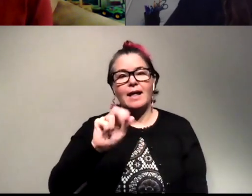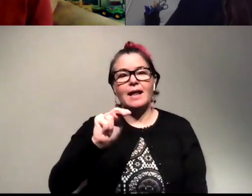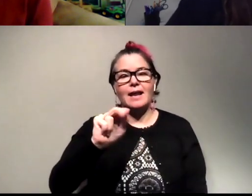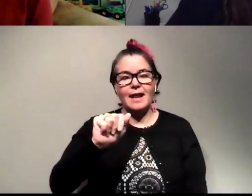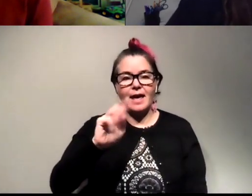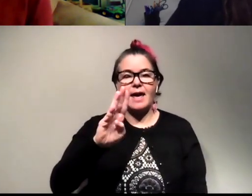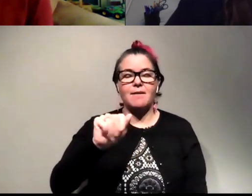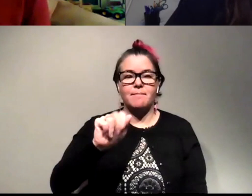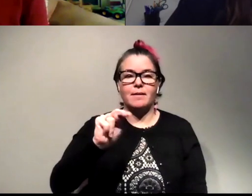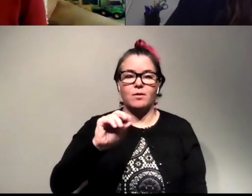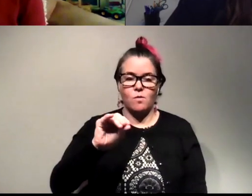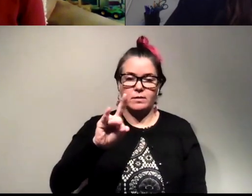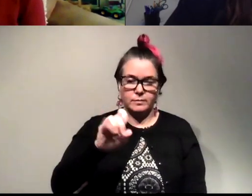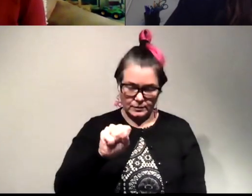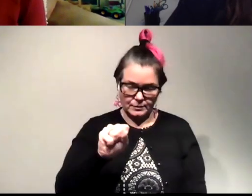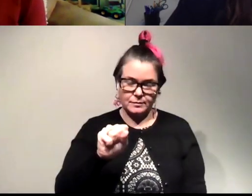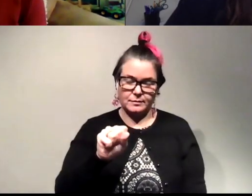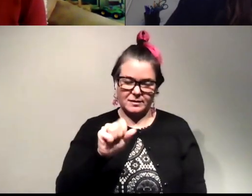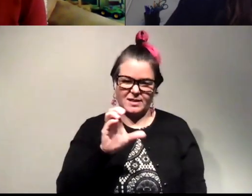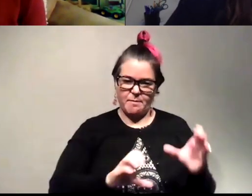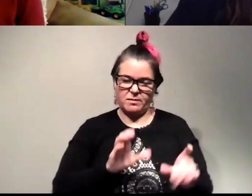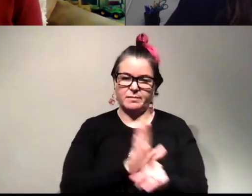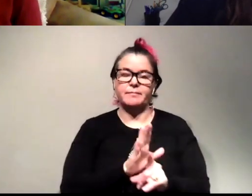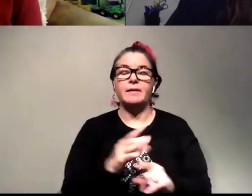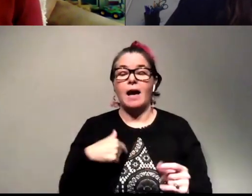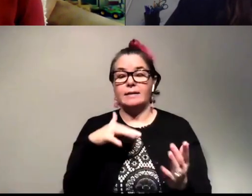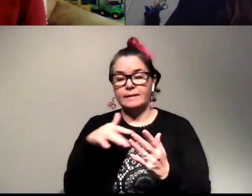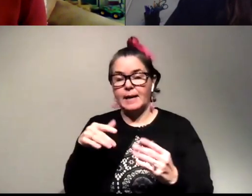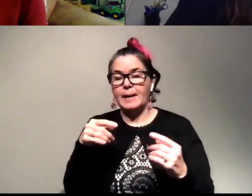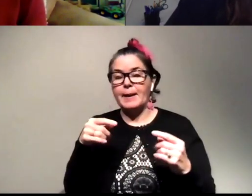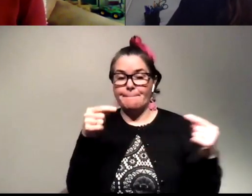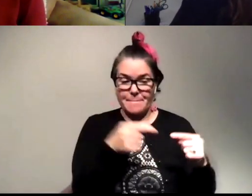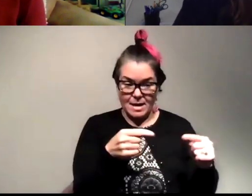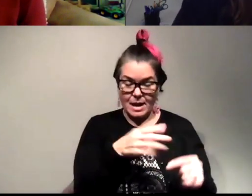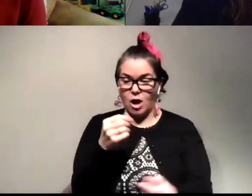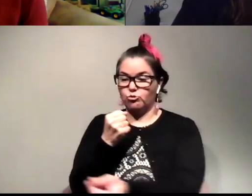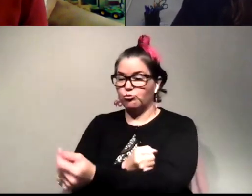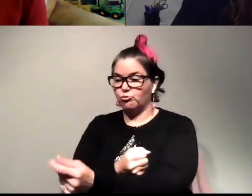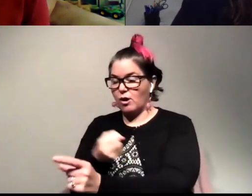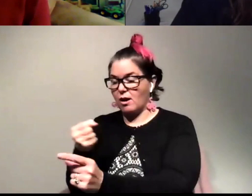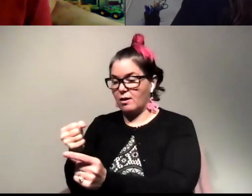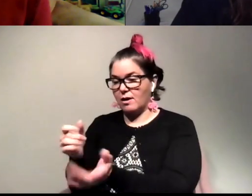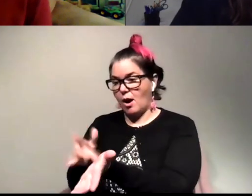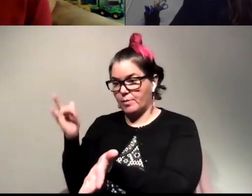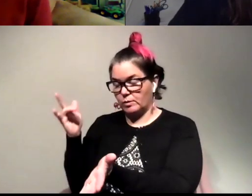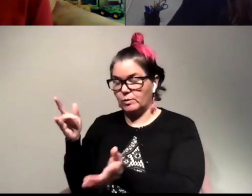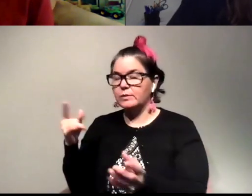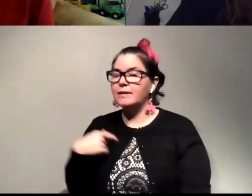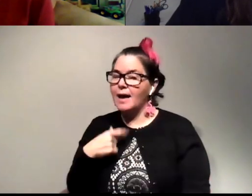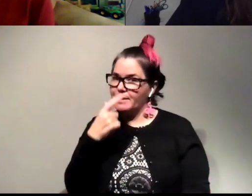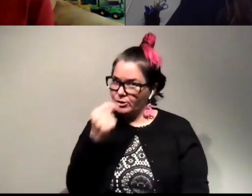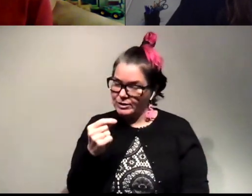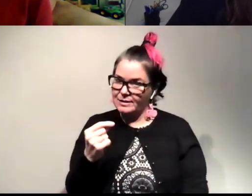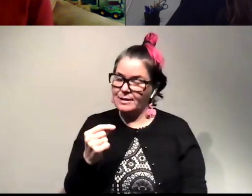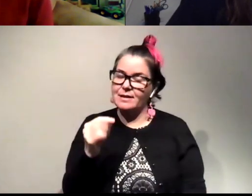And, as someone who studies pain and drug abuse, I'm very interested in cannabis